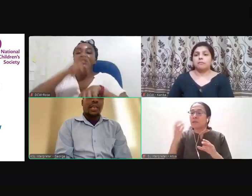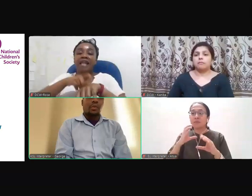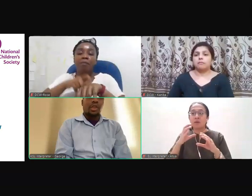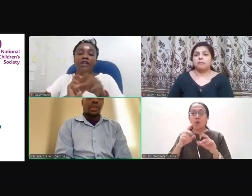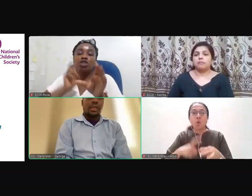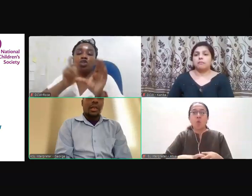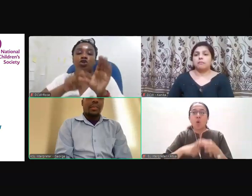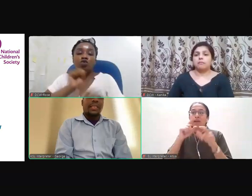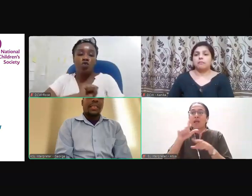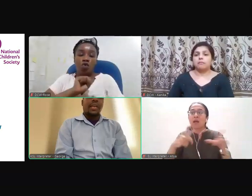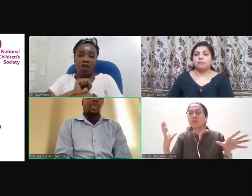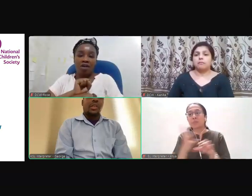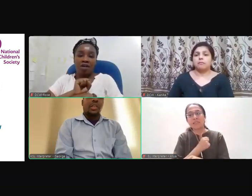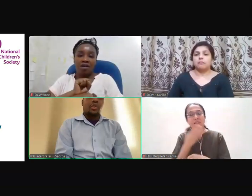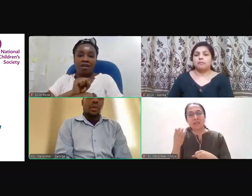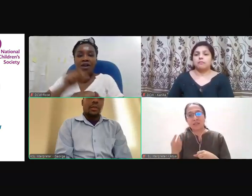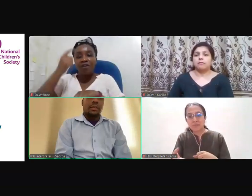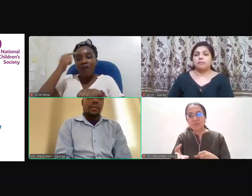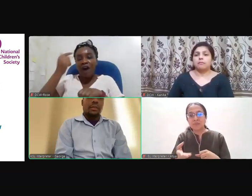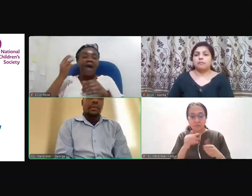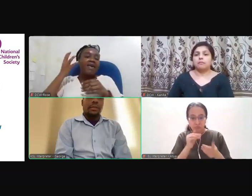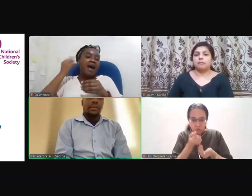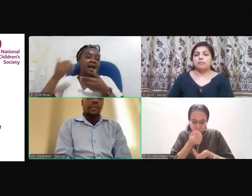quality language by the time they are joining school.